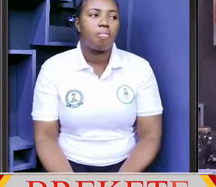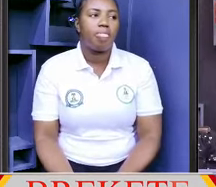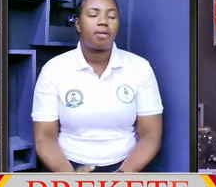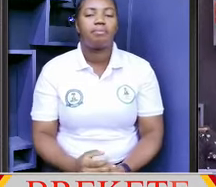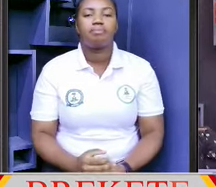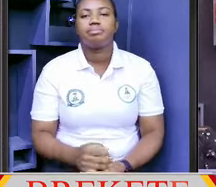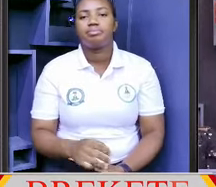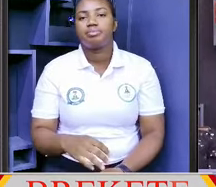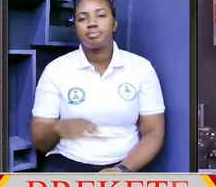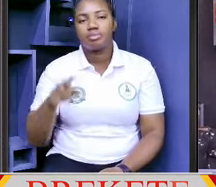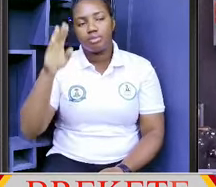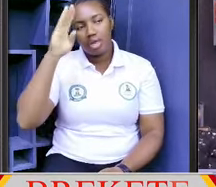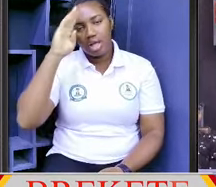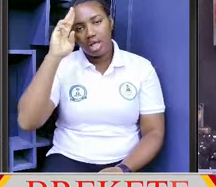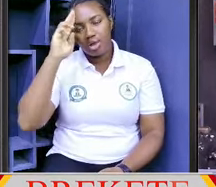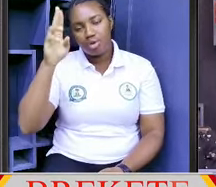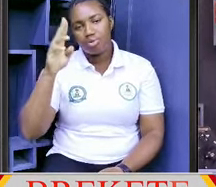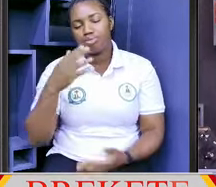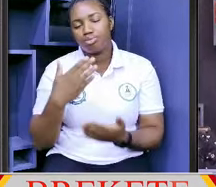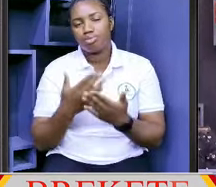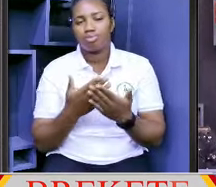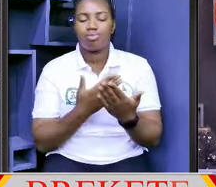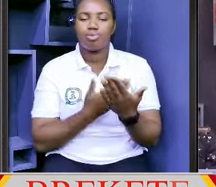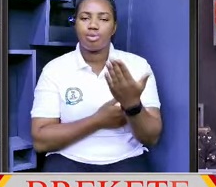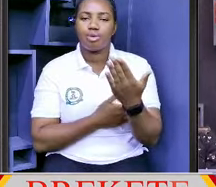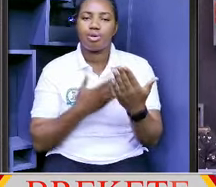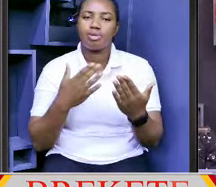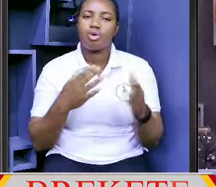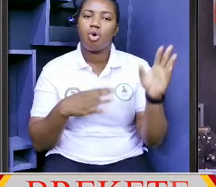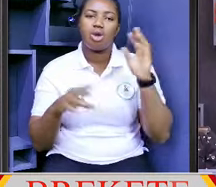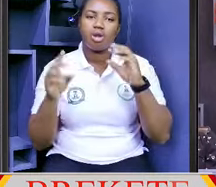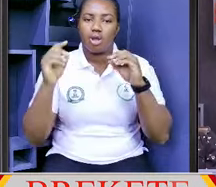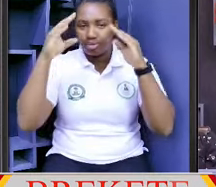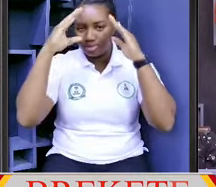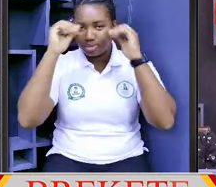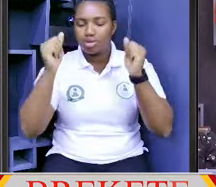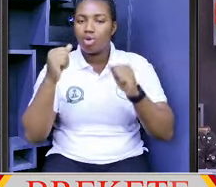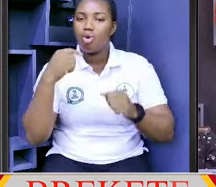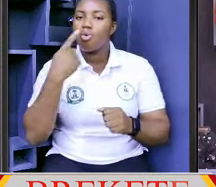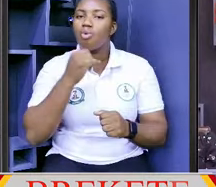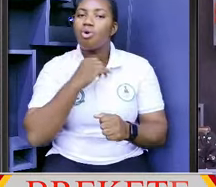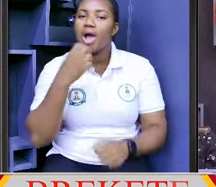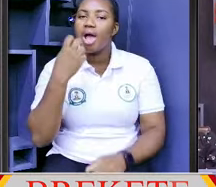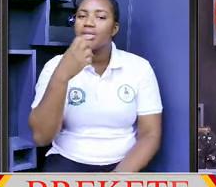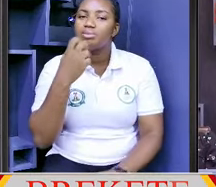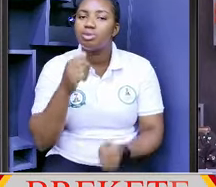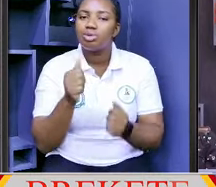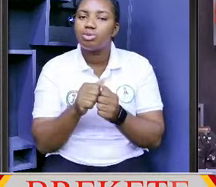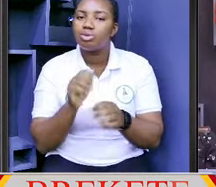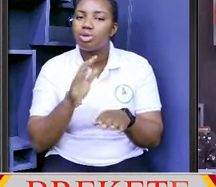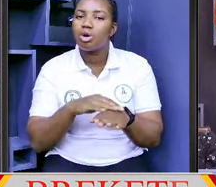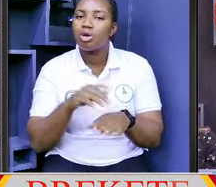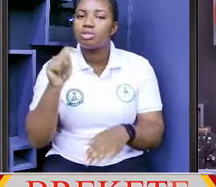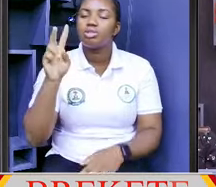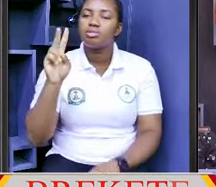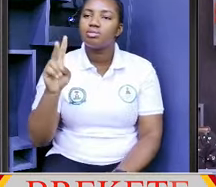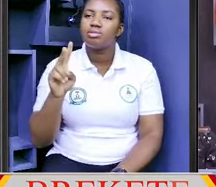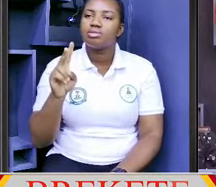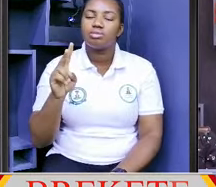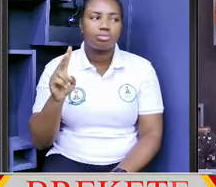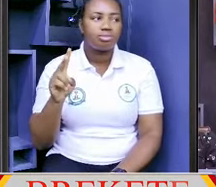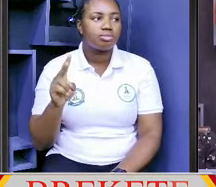Hello, good morning. Good morning, ordinary president. Now, who me and I'm there for radio and TV telephone? You are